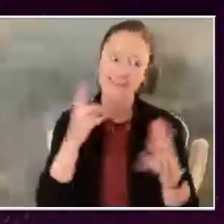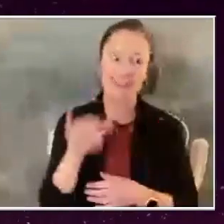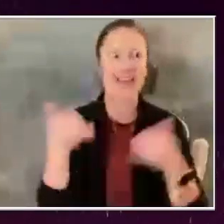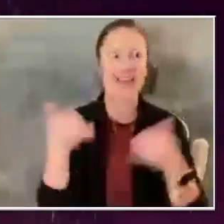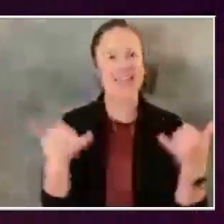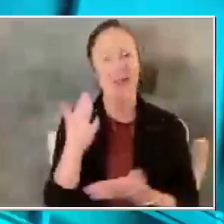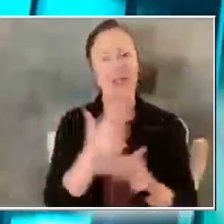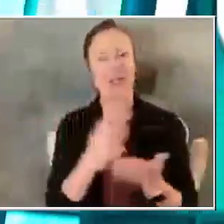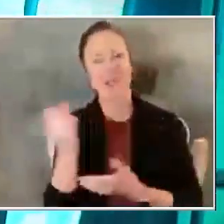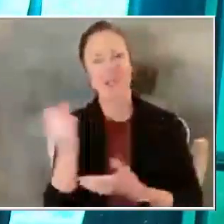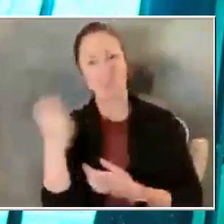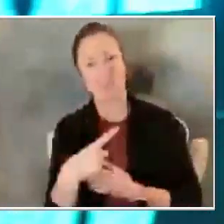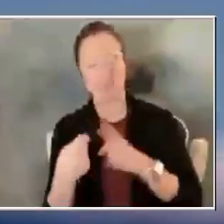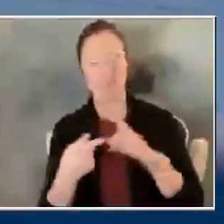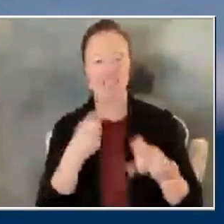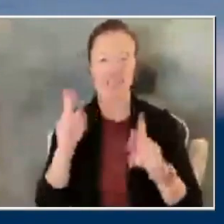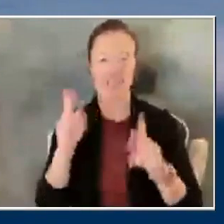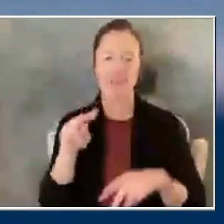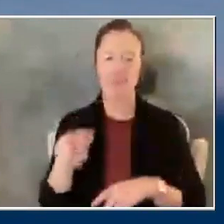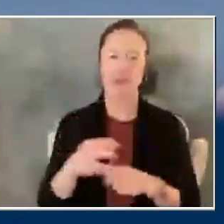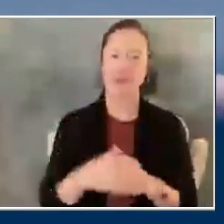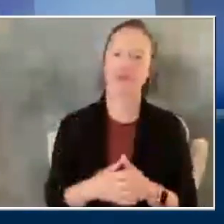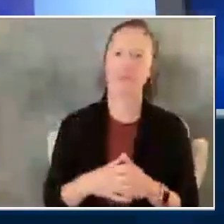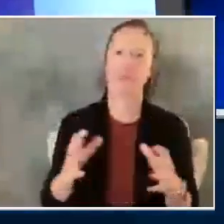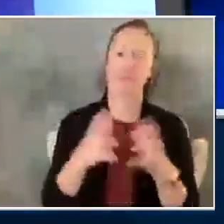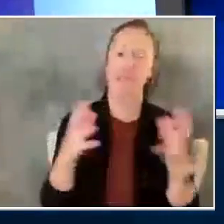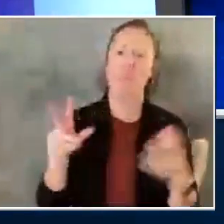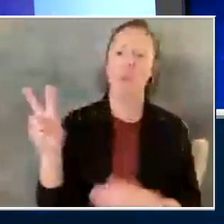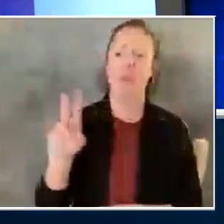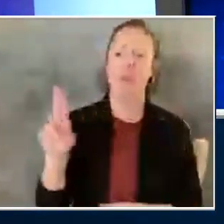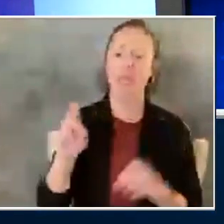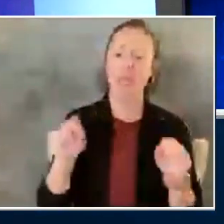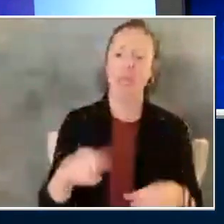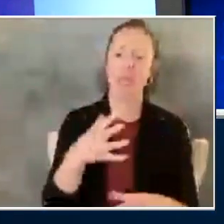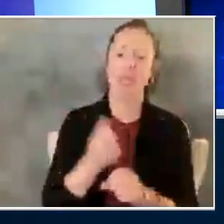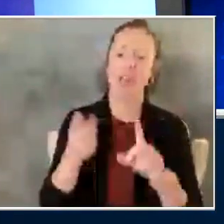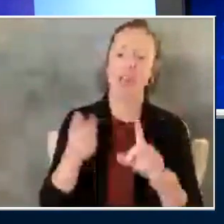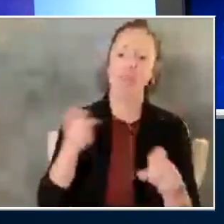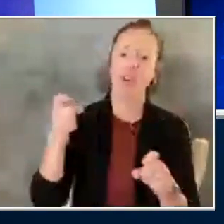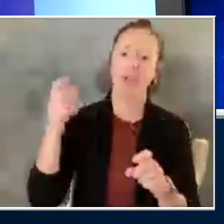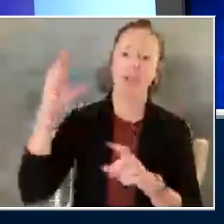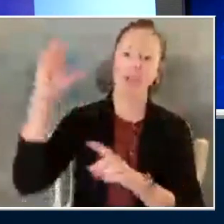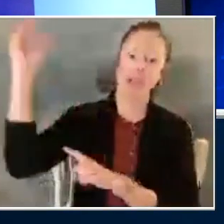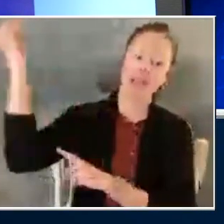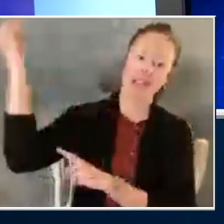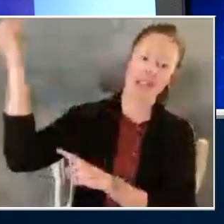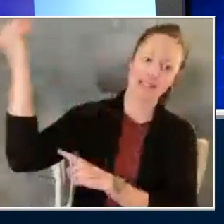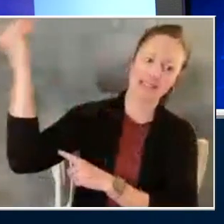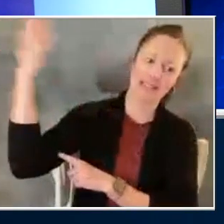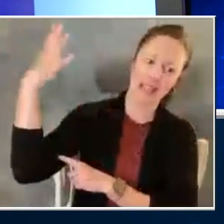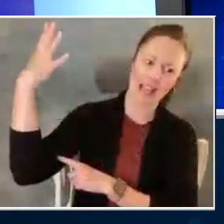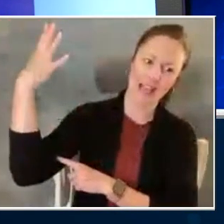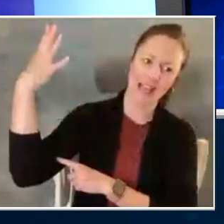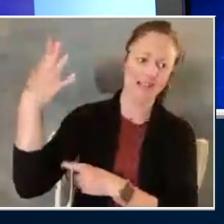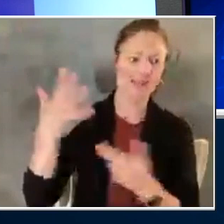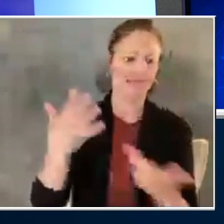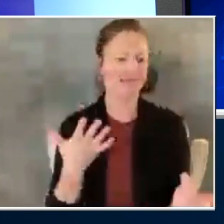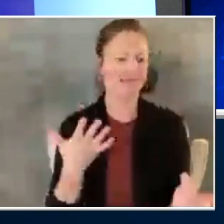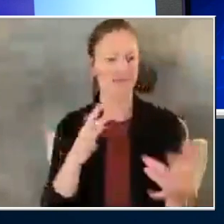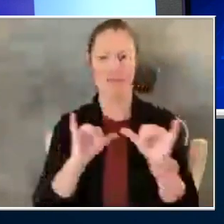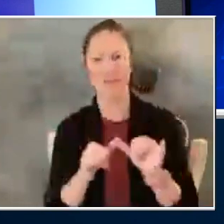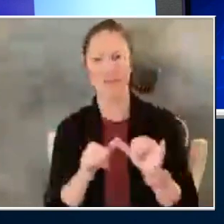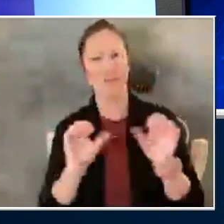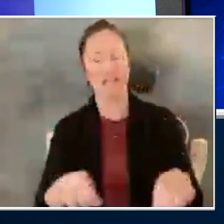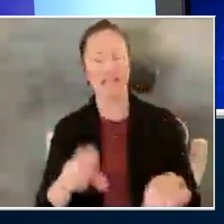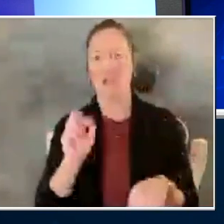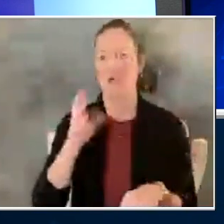from our viewers. Sarah wants to know, how much vitamin D can we get from sunlight? Is there a way to even really measure it, or do we just know being out there and